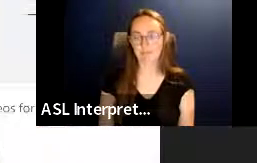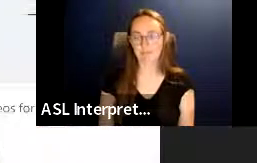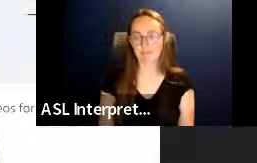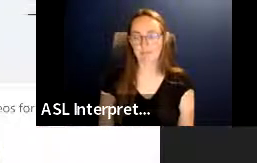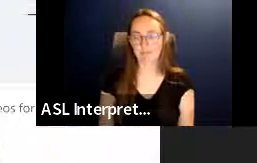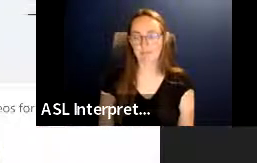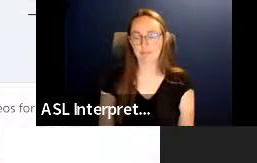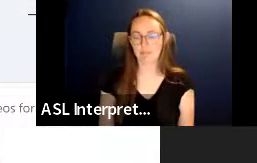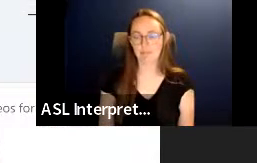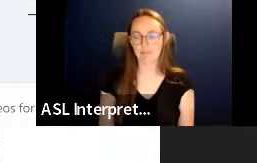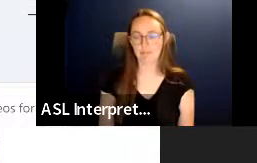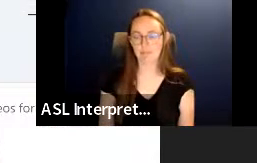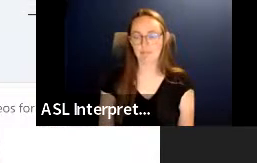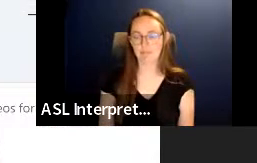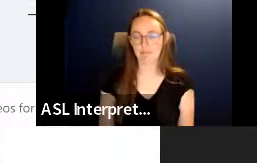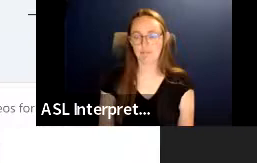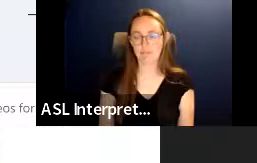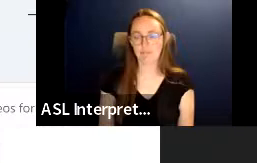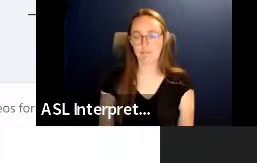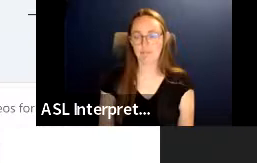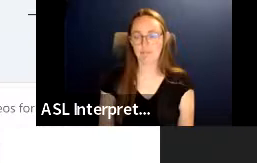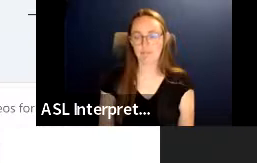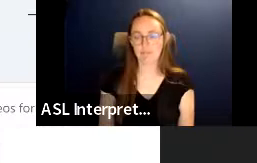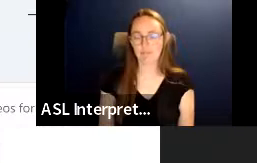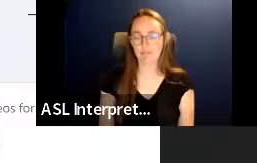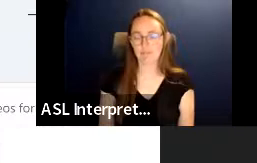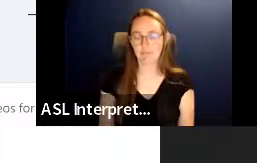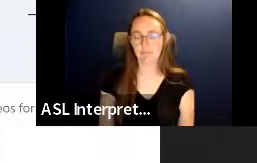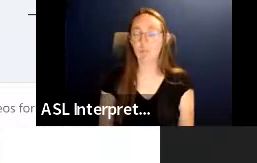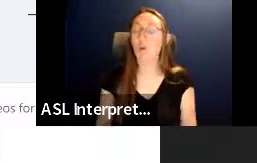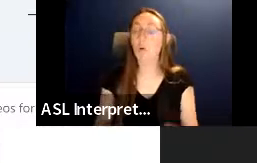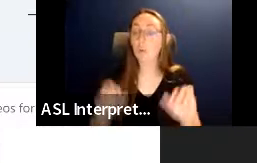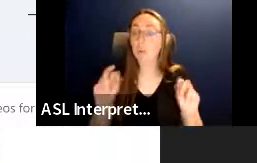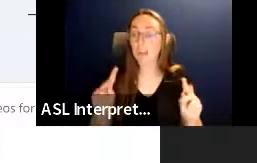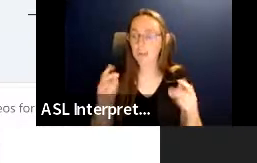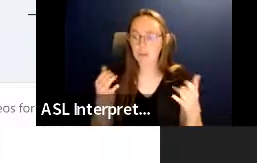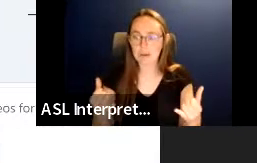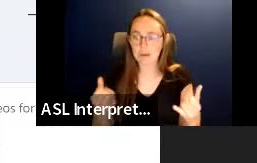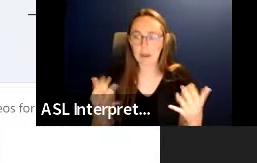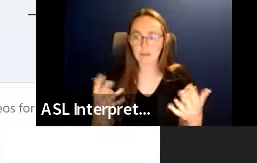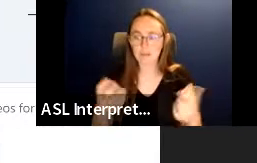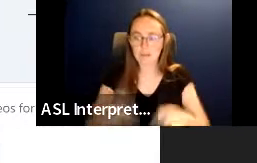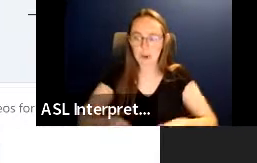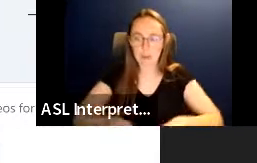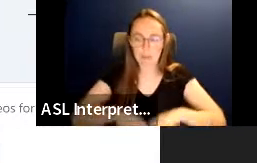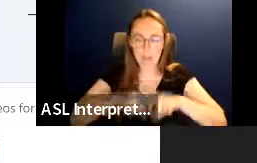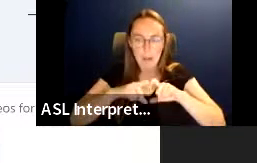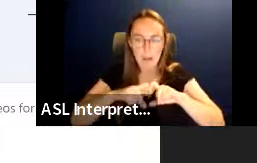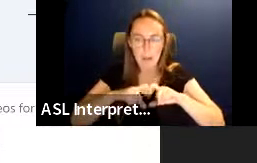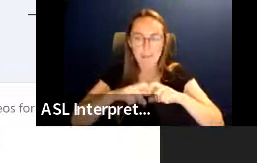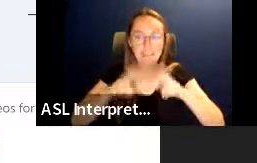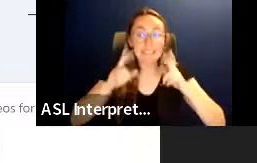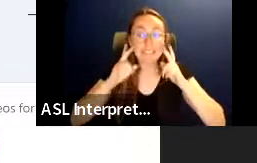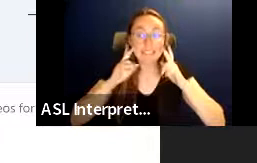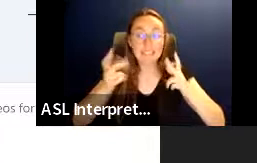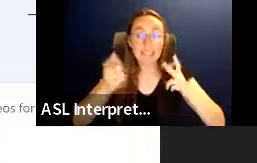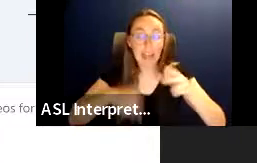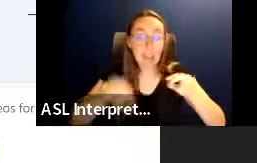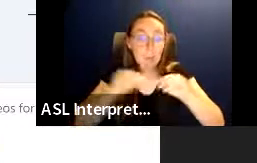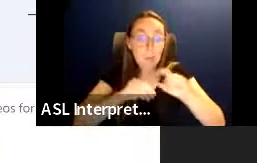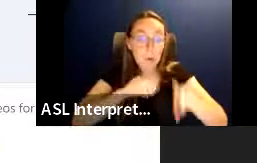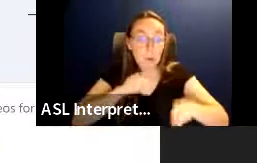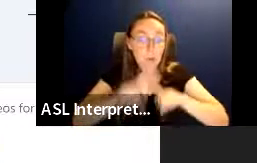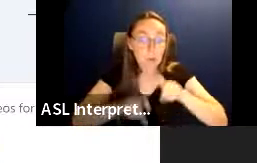All right, so I wanted to make sure. Just gonna stop a second to see if we have any more